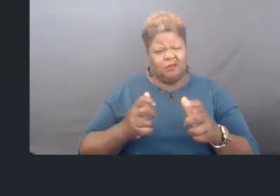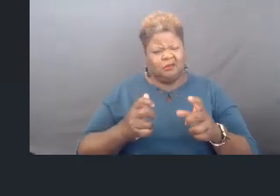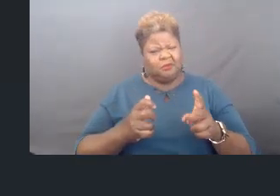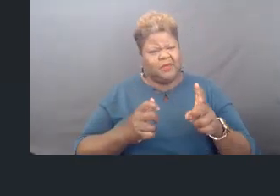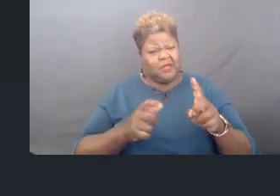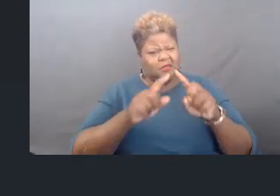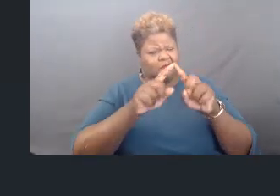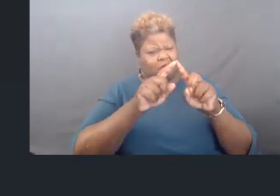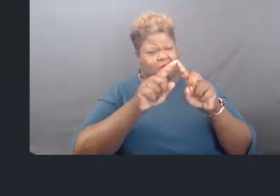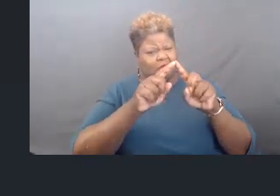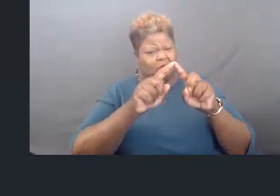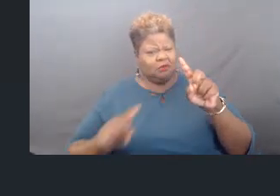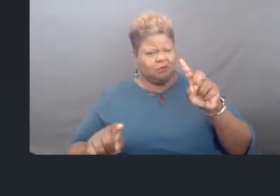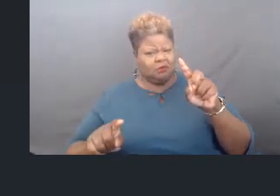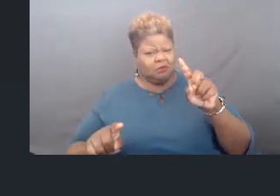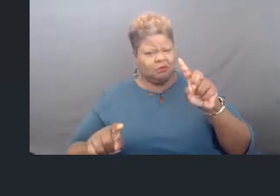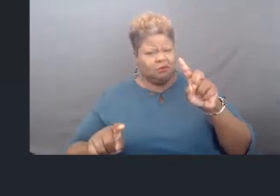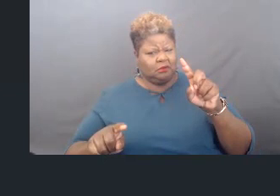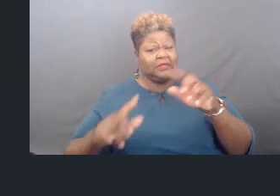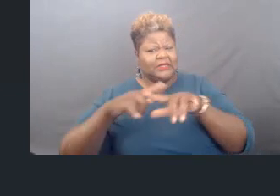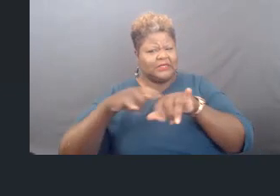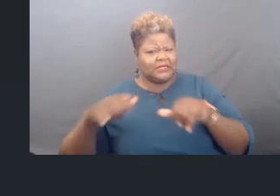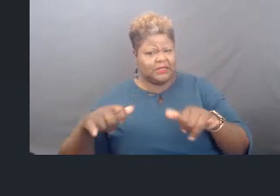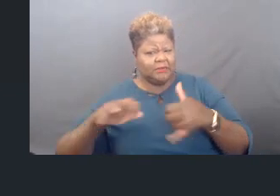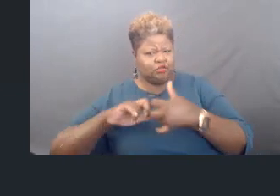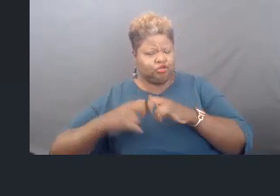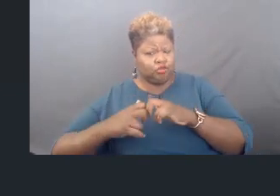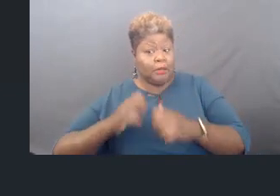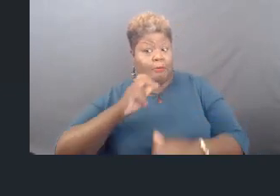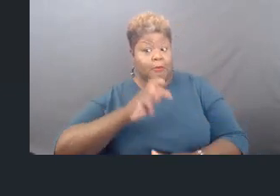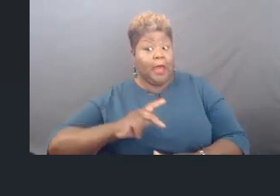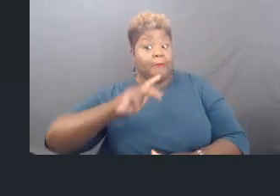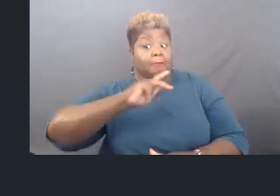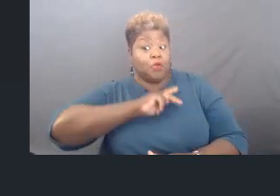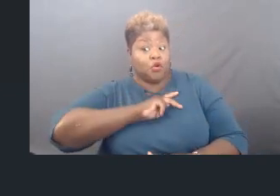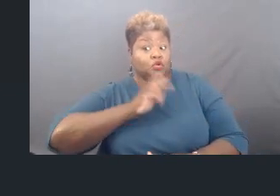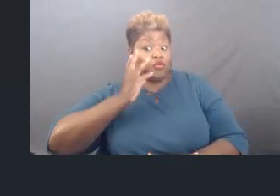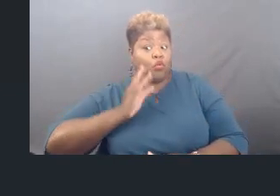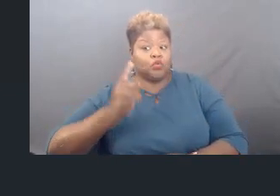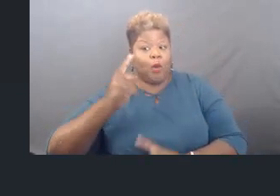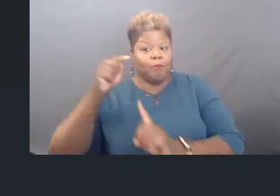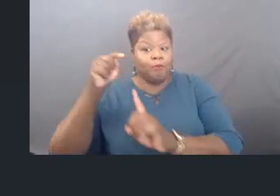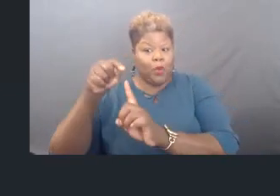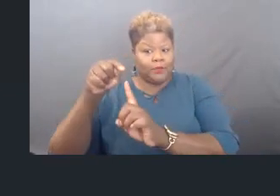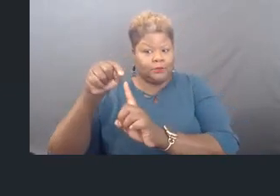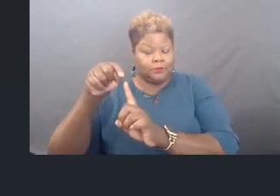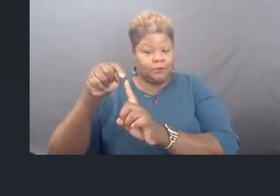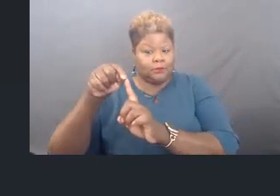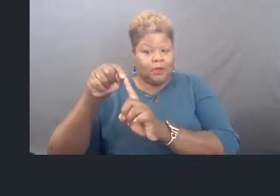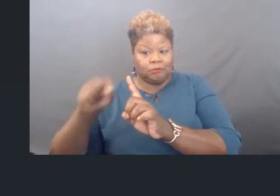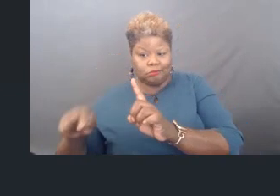out into the systemic issues. My personal story is just one point. Let's look at some of the